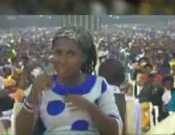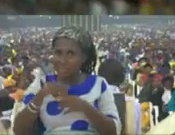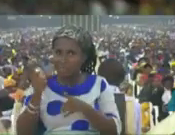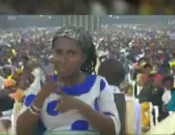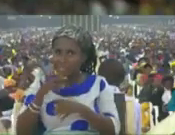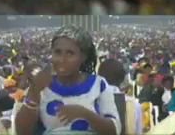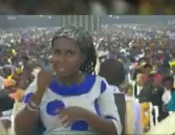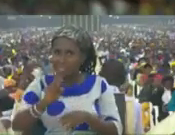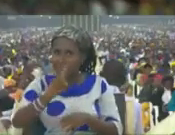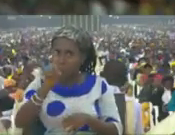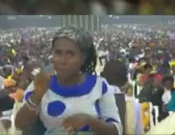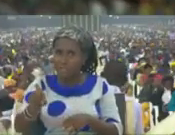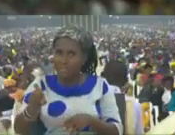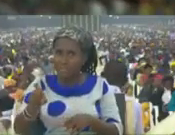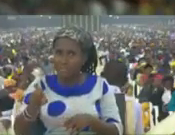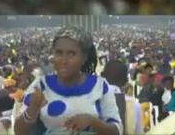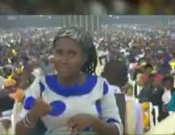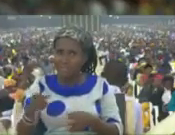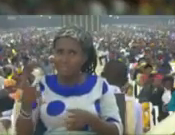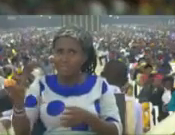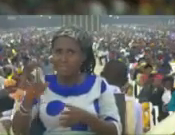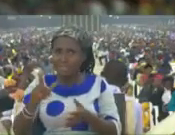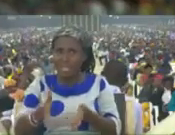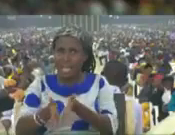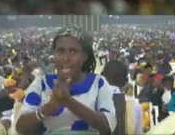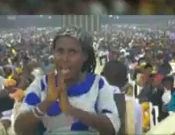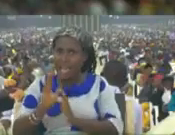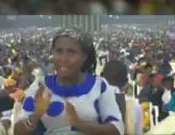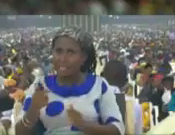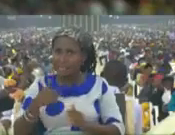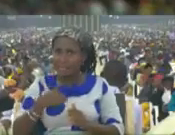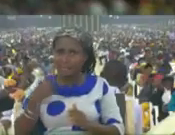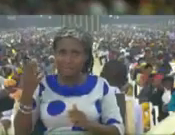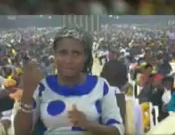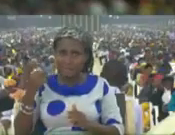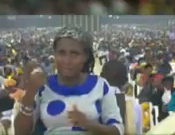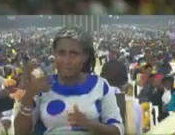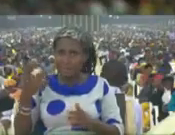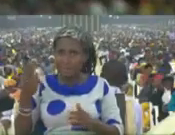me were HSE questions.